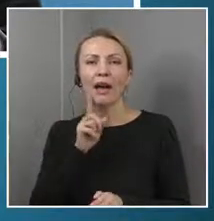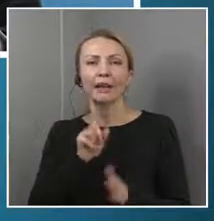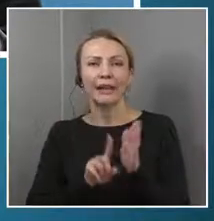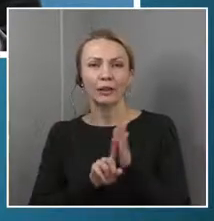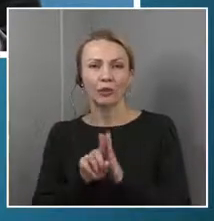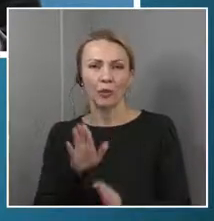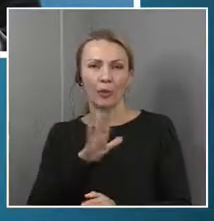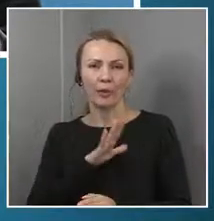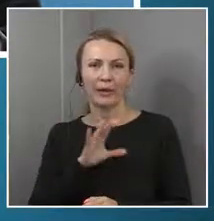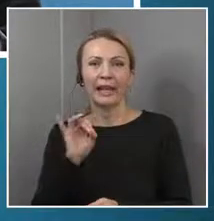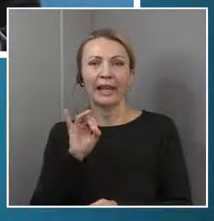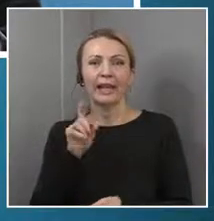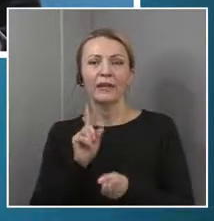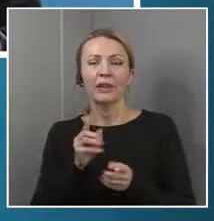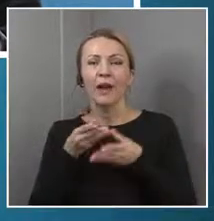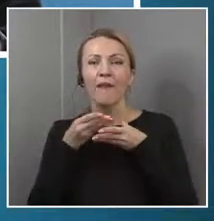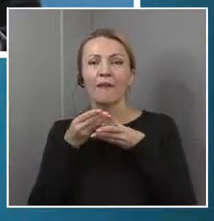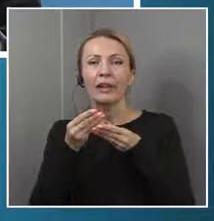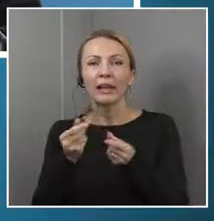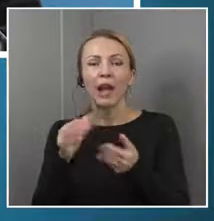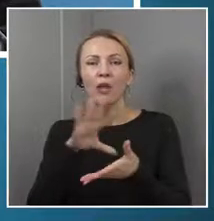too.